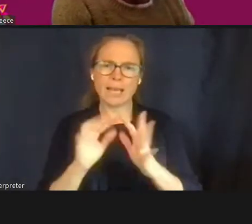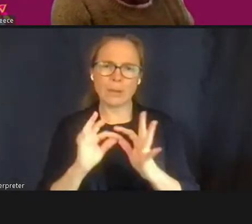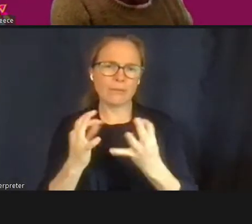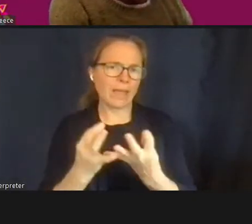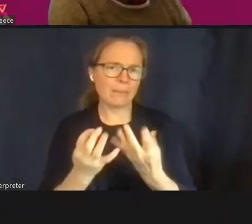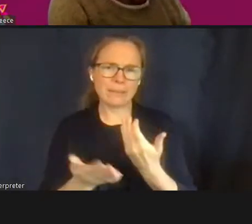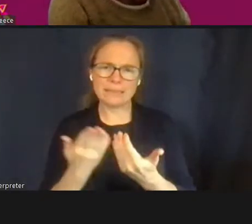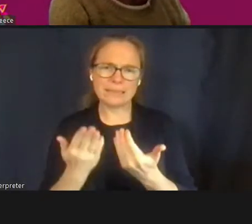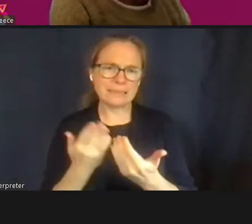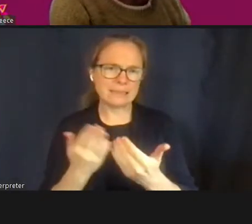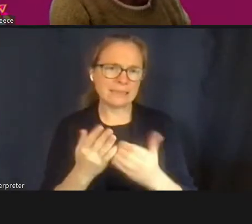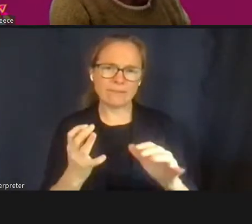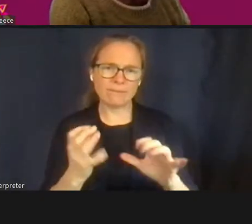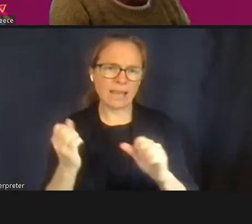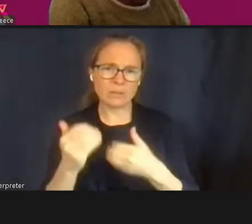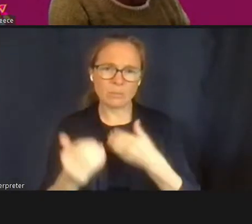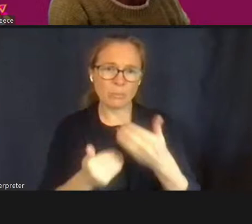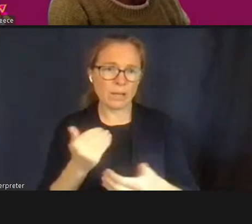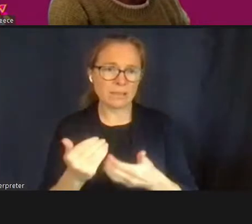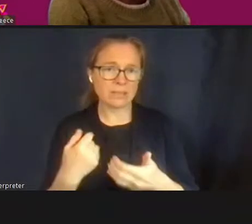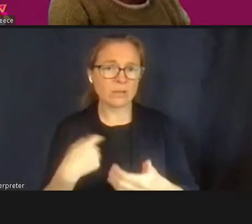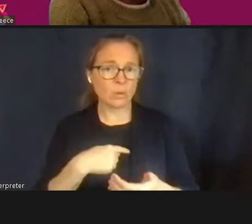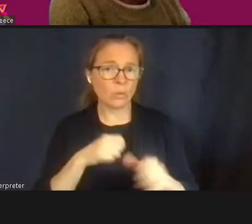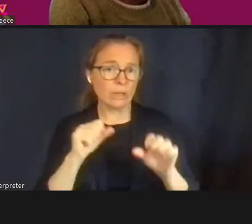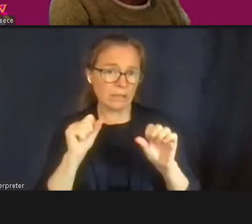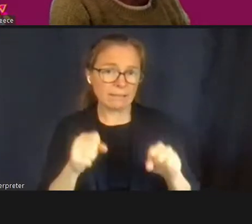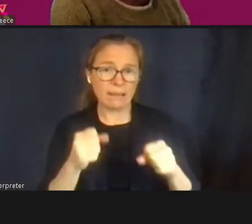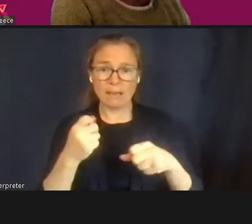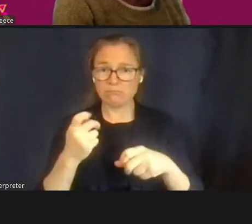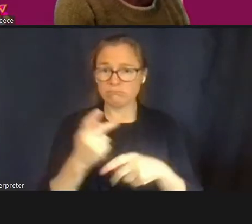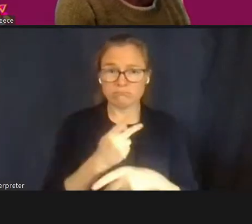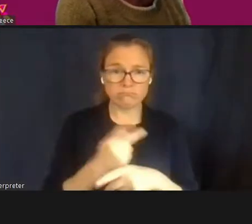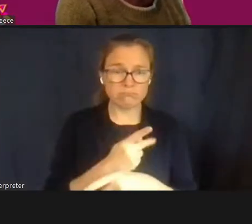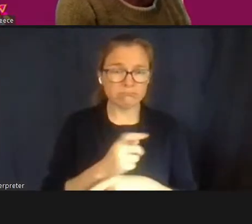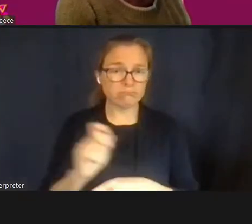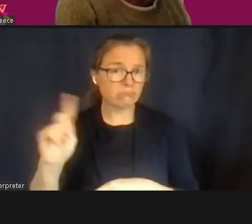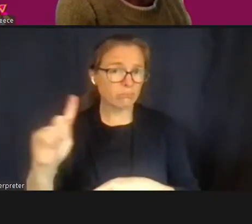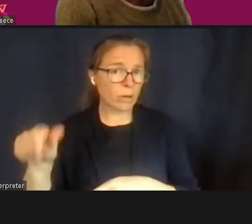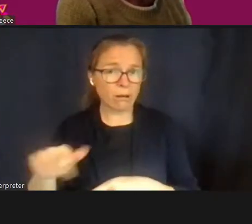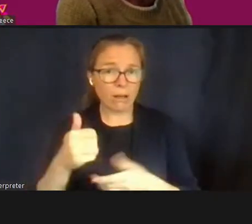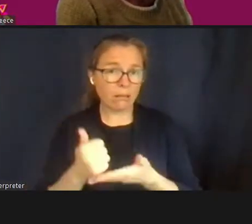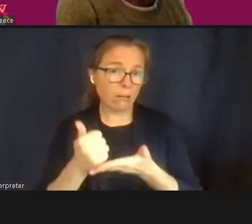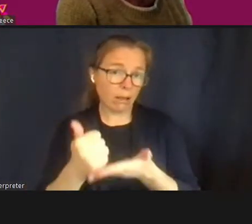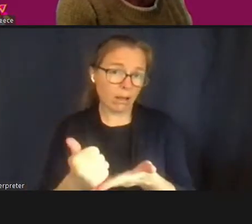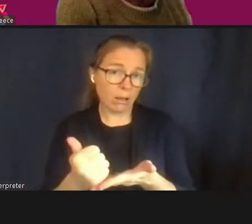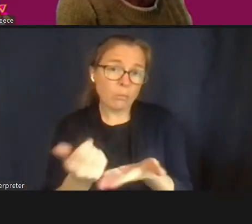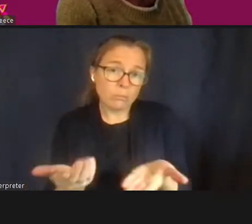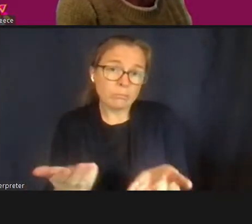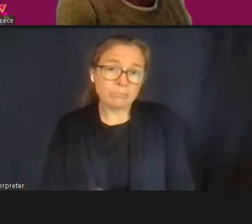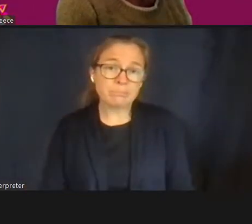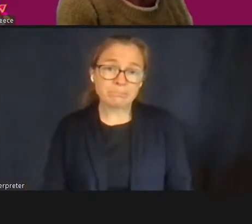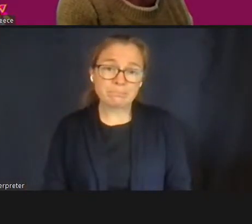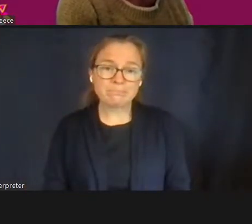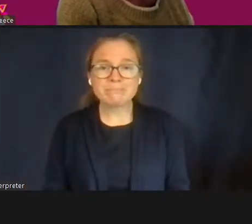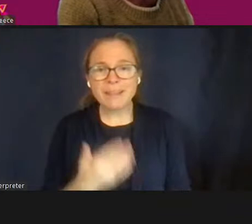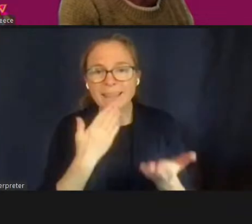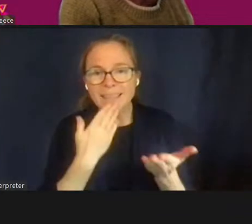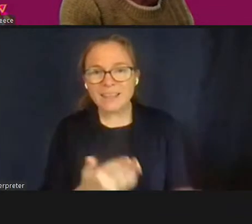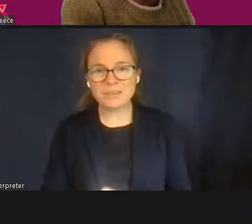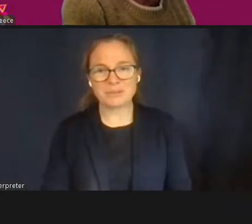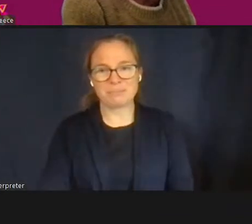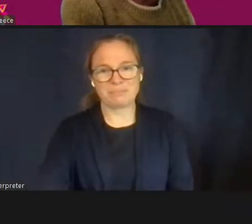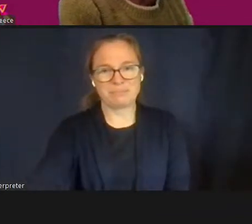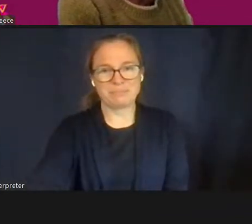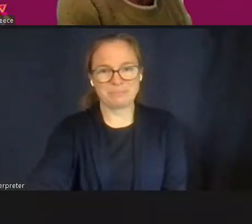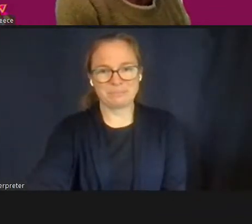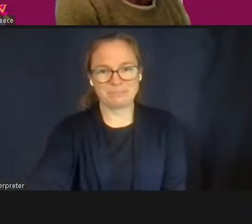I'm pretty sure we can figure out what help we can provide. Thank you.